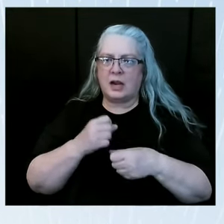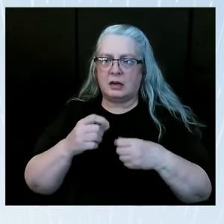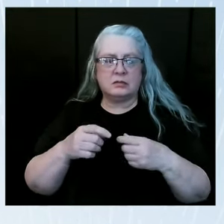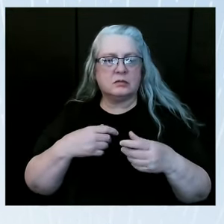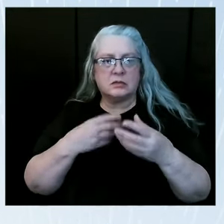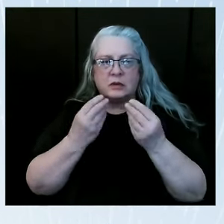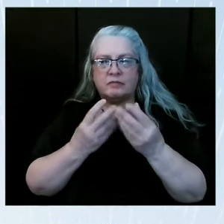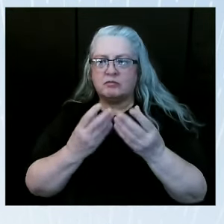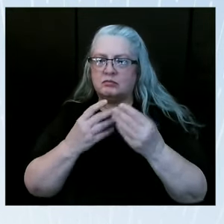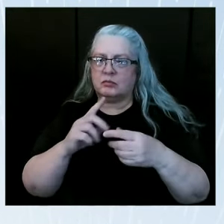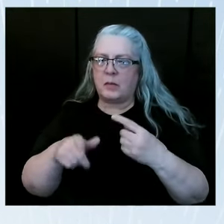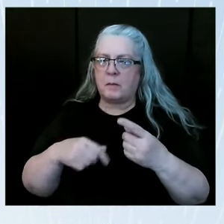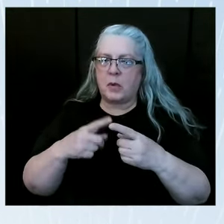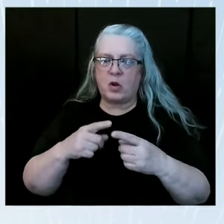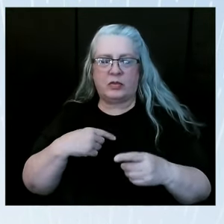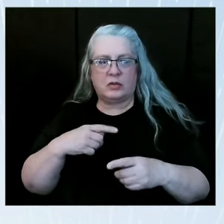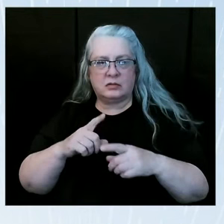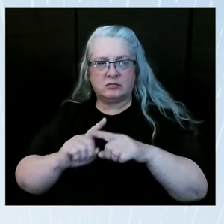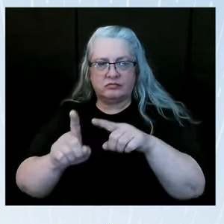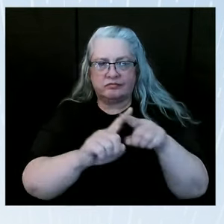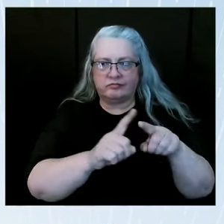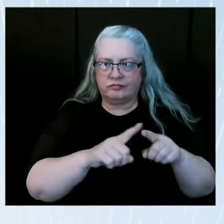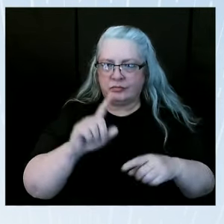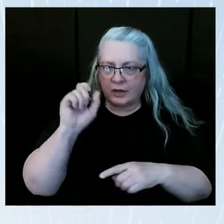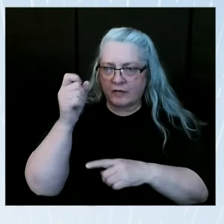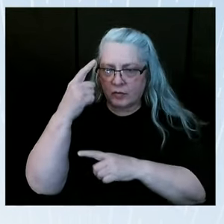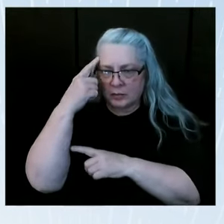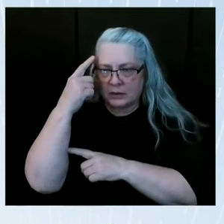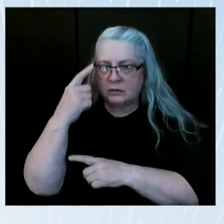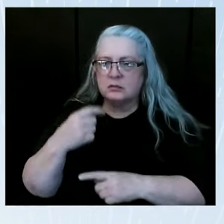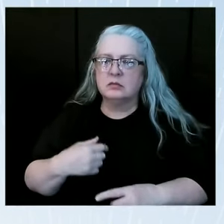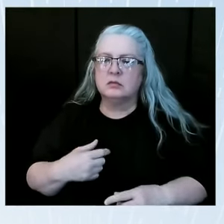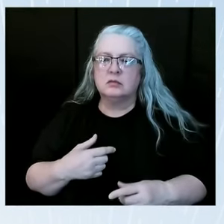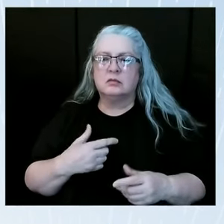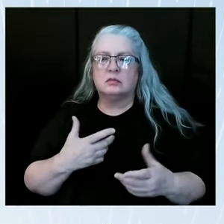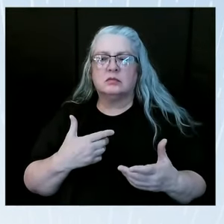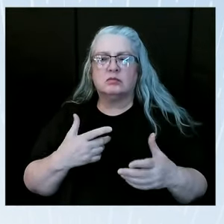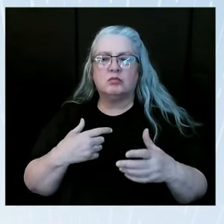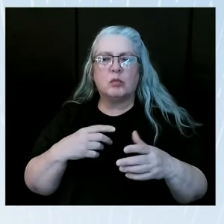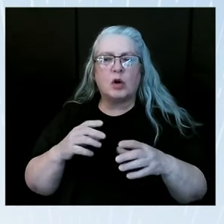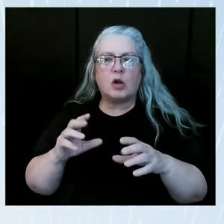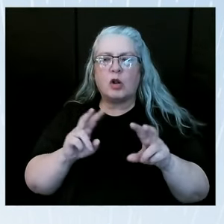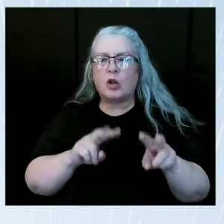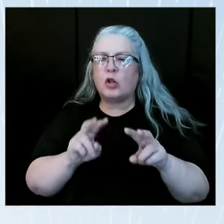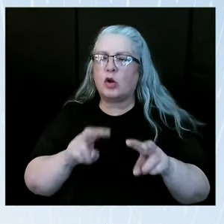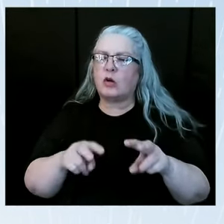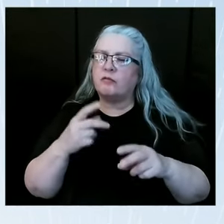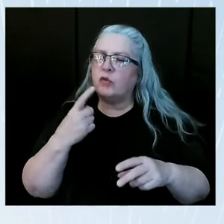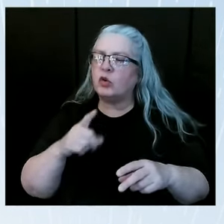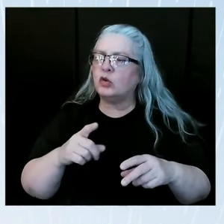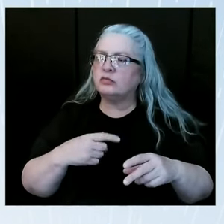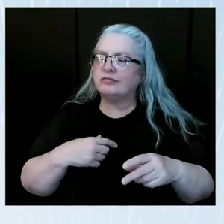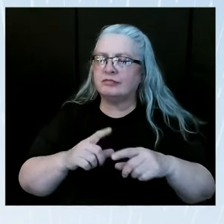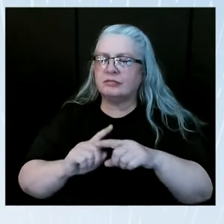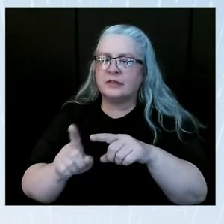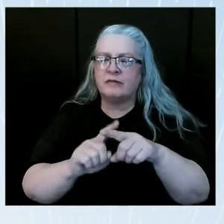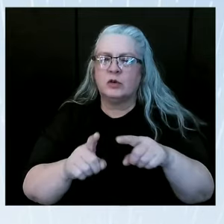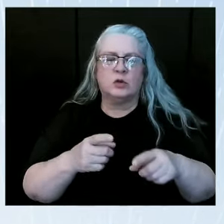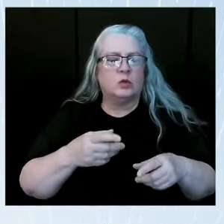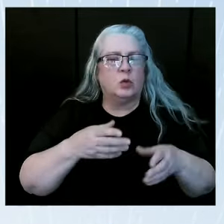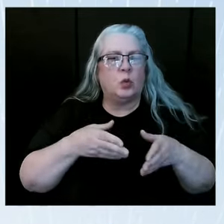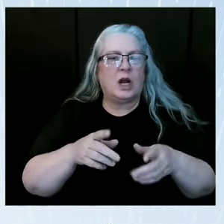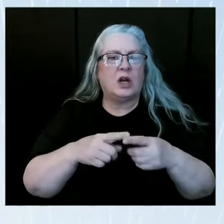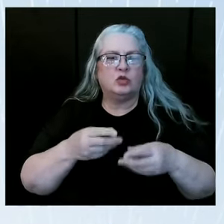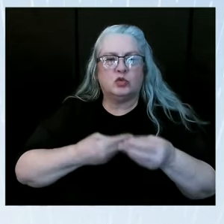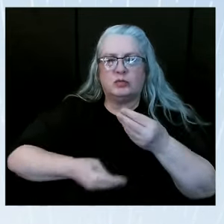government. We'll look for ways to maximize that. Very much appreciated. Next, over to the Department of Education and Deputy Secretary